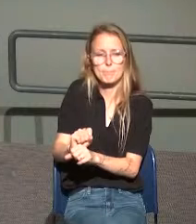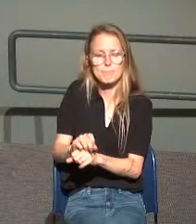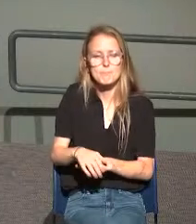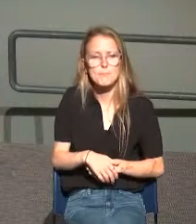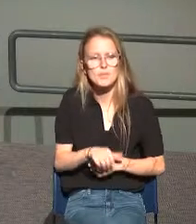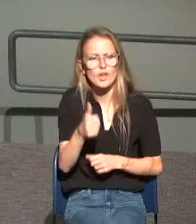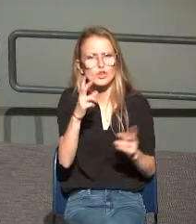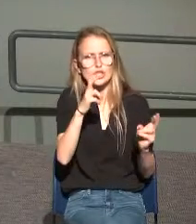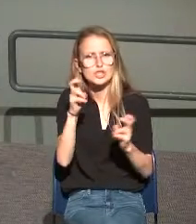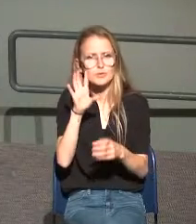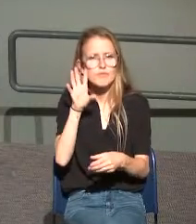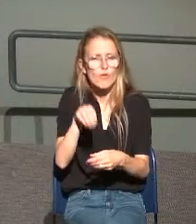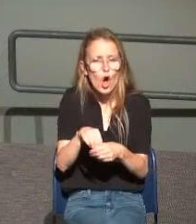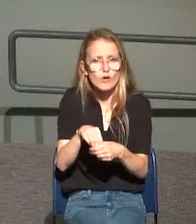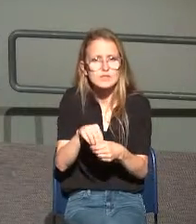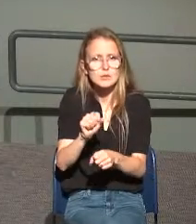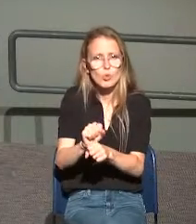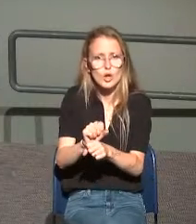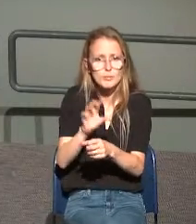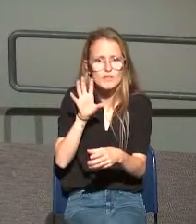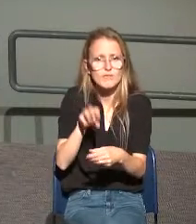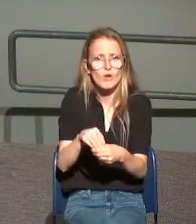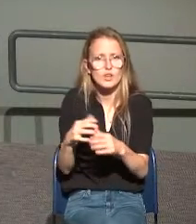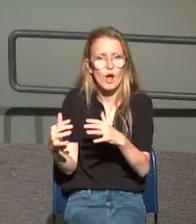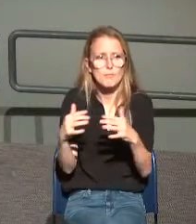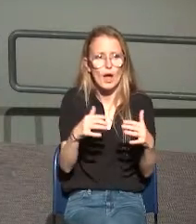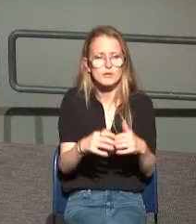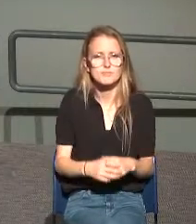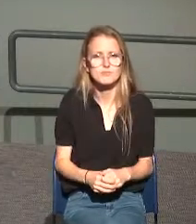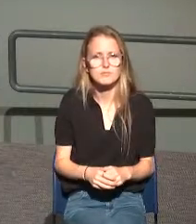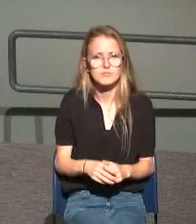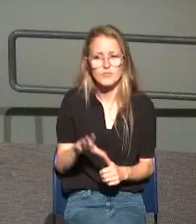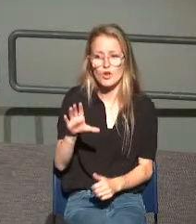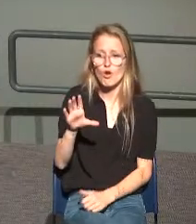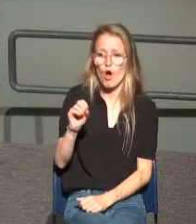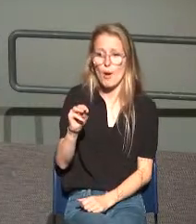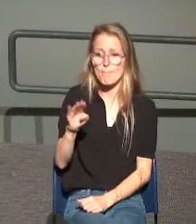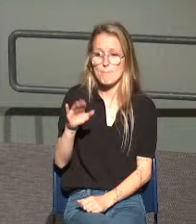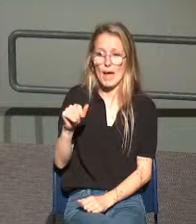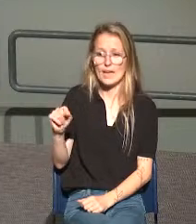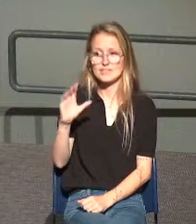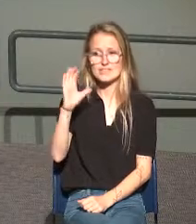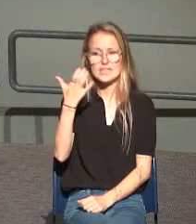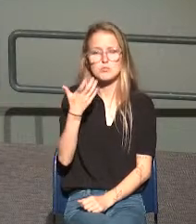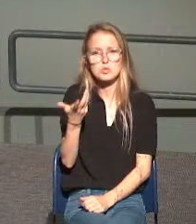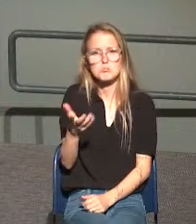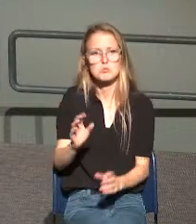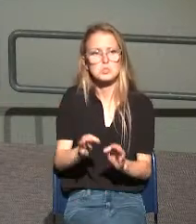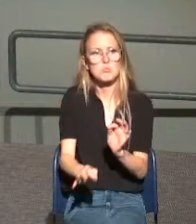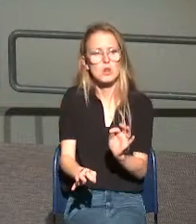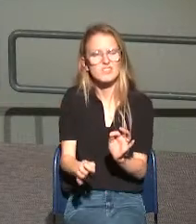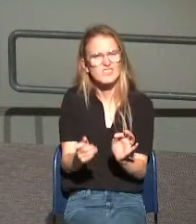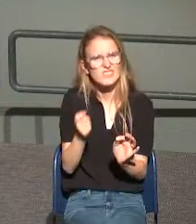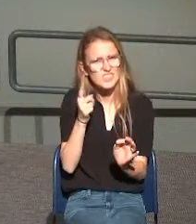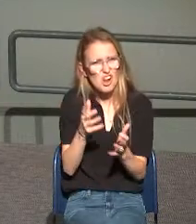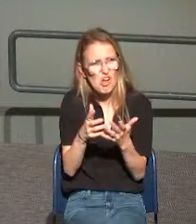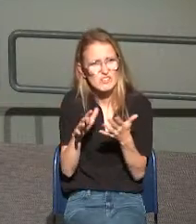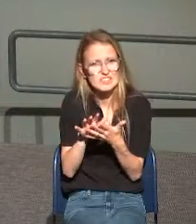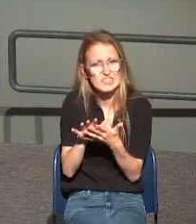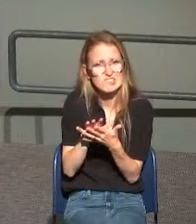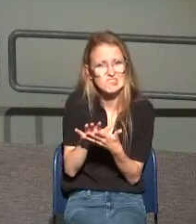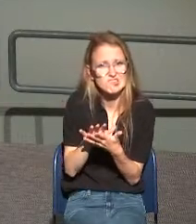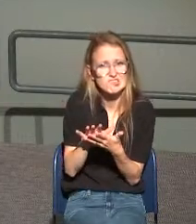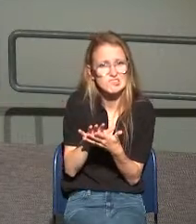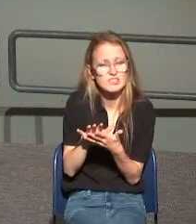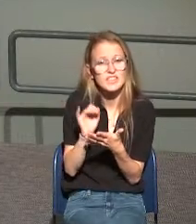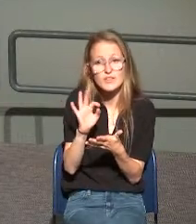in combat, because you have many situations, even though combat sounds pretty straightforward, there's a lot of gray area. If you're